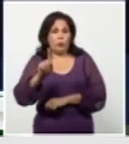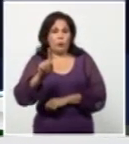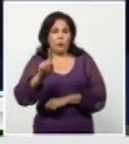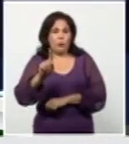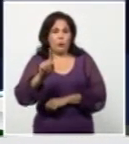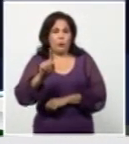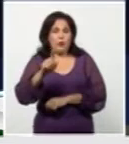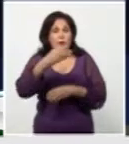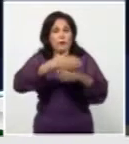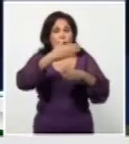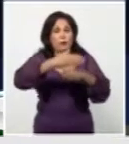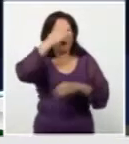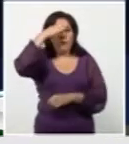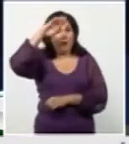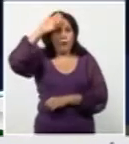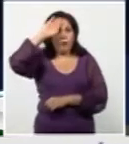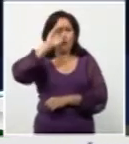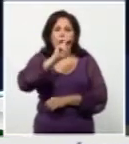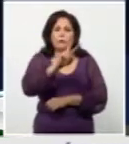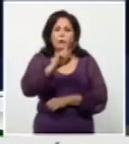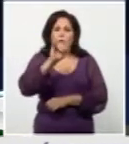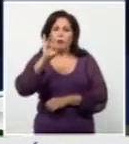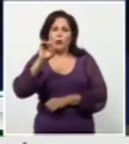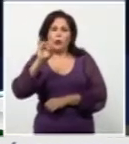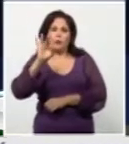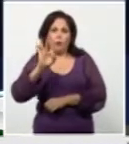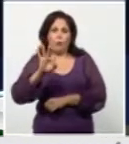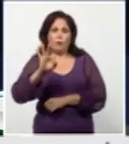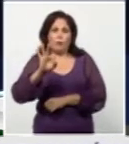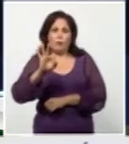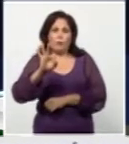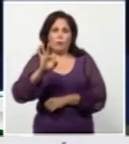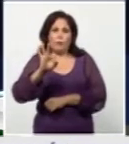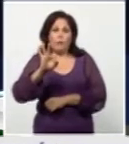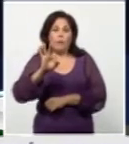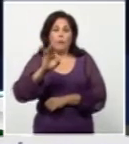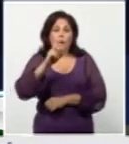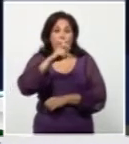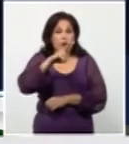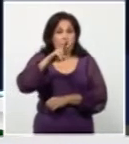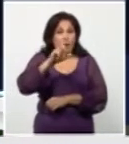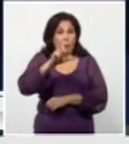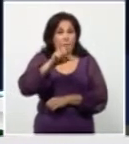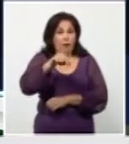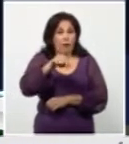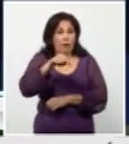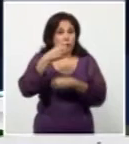Santiago's, 278. In Bella Clara, 216.